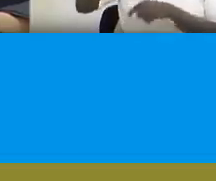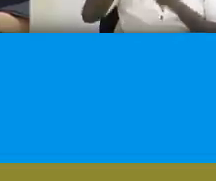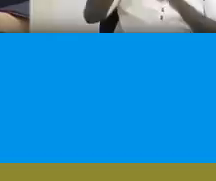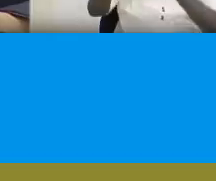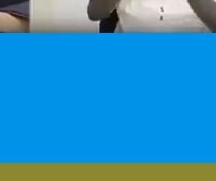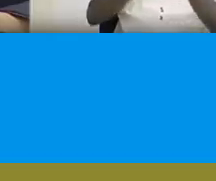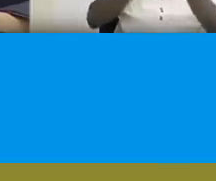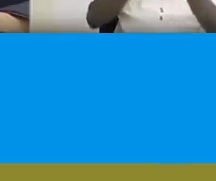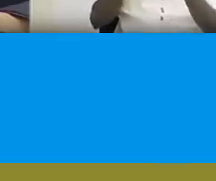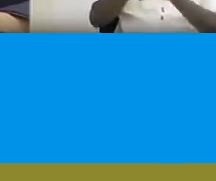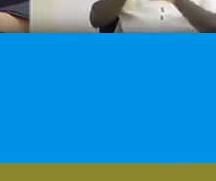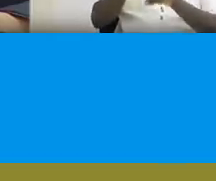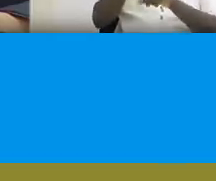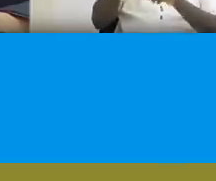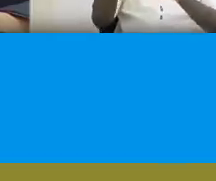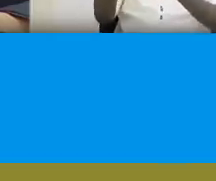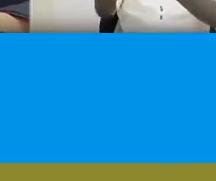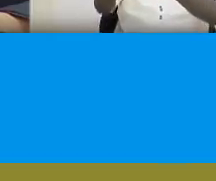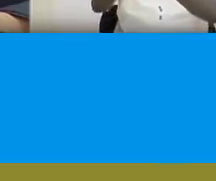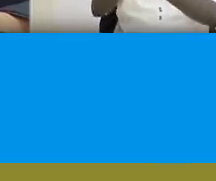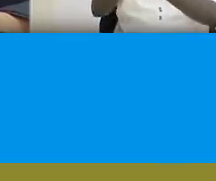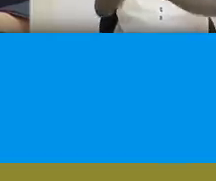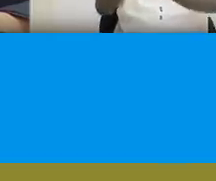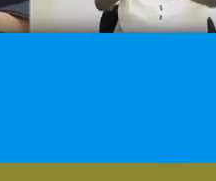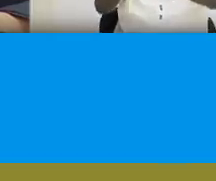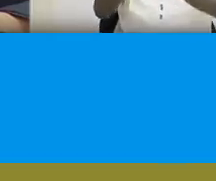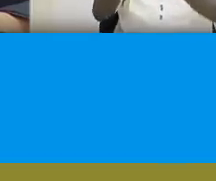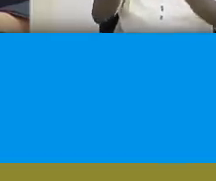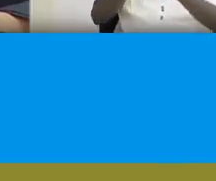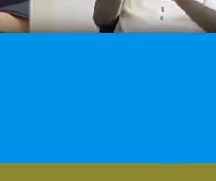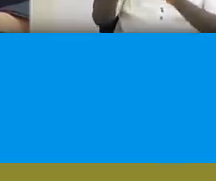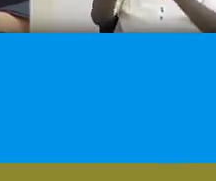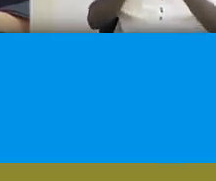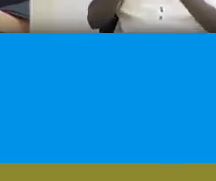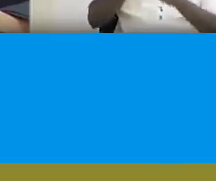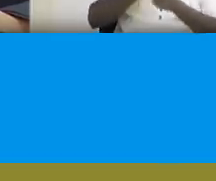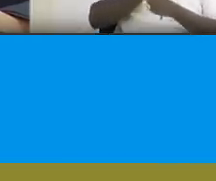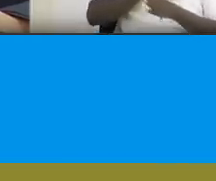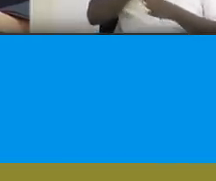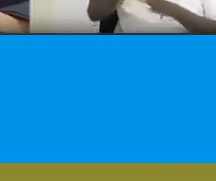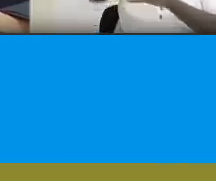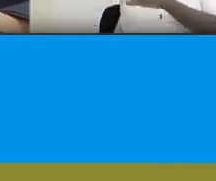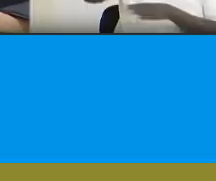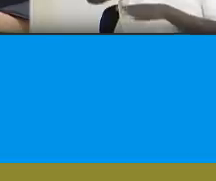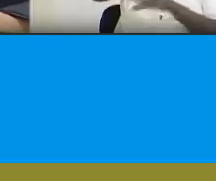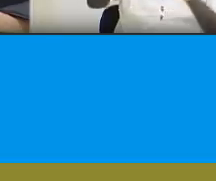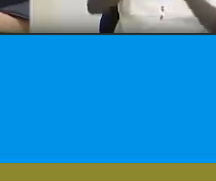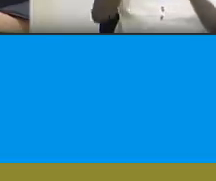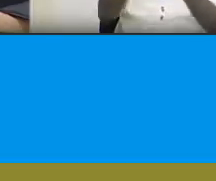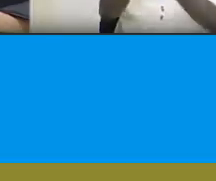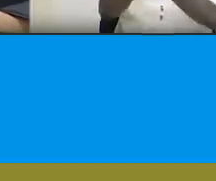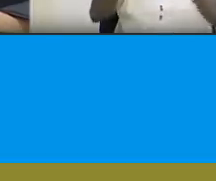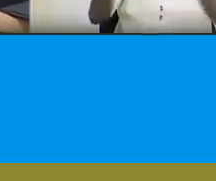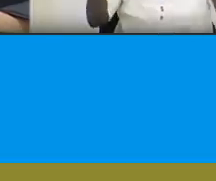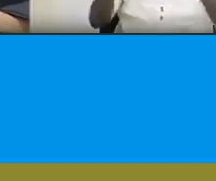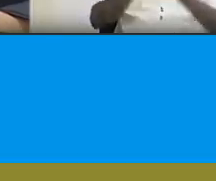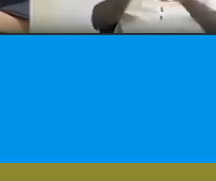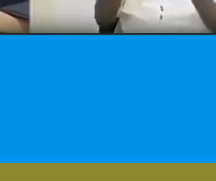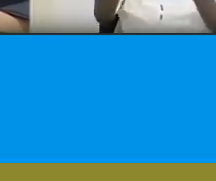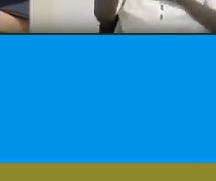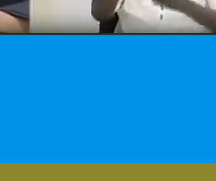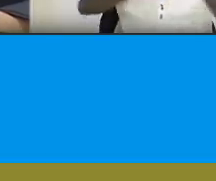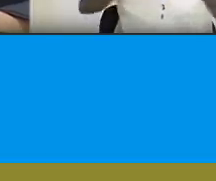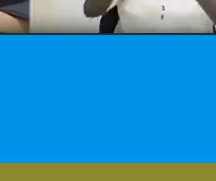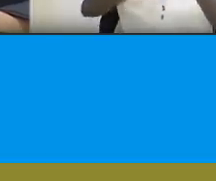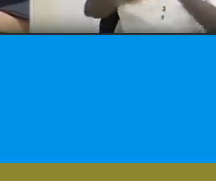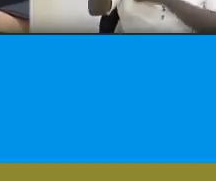assurances. I needed assurances that my family were safe. And coming back on the ground and